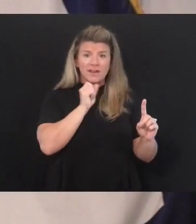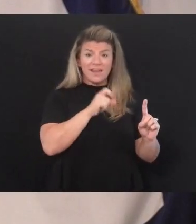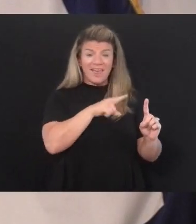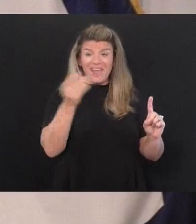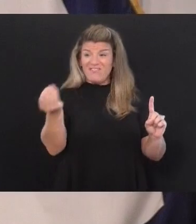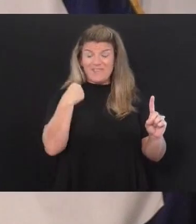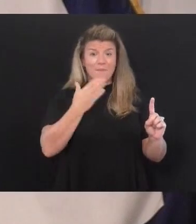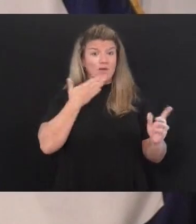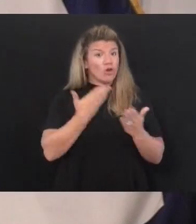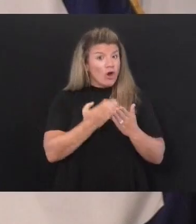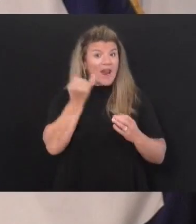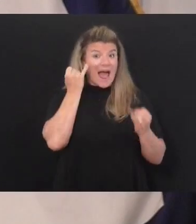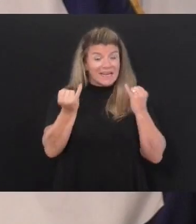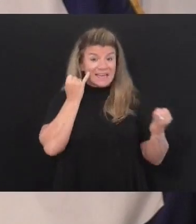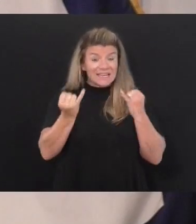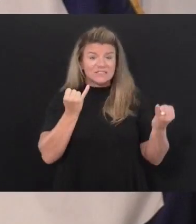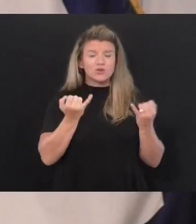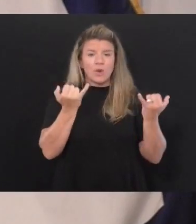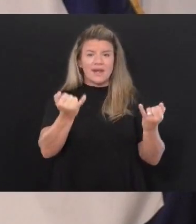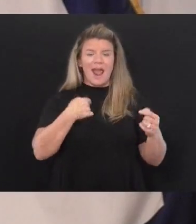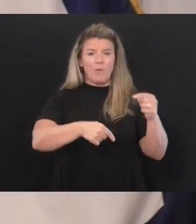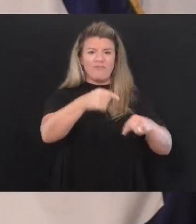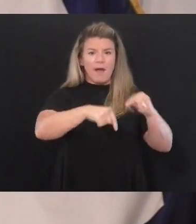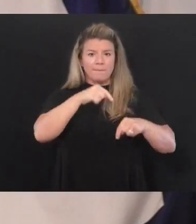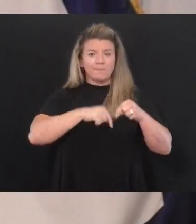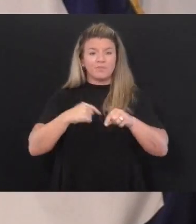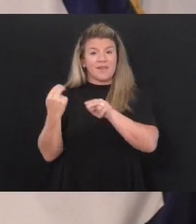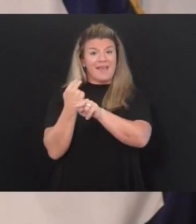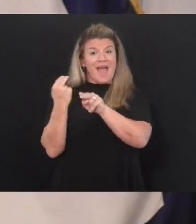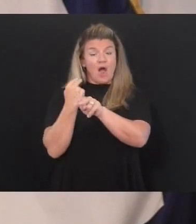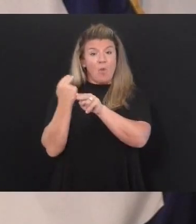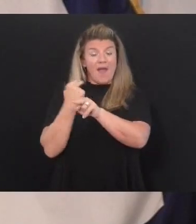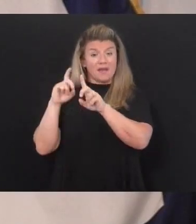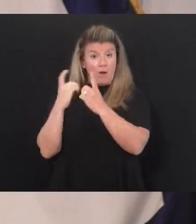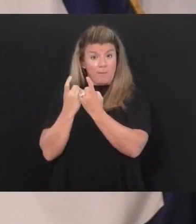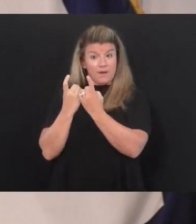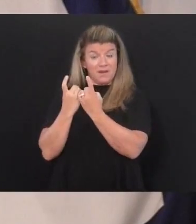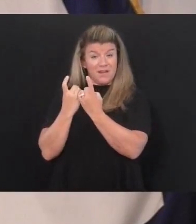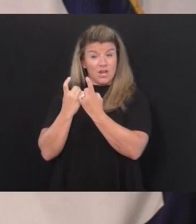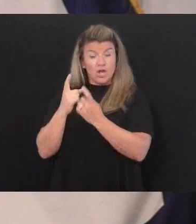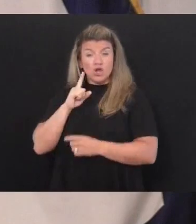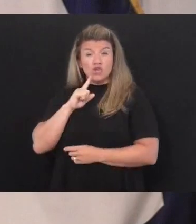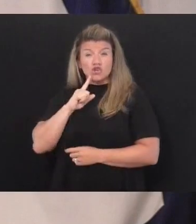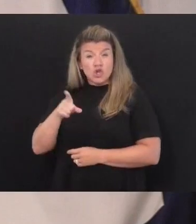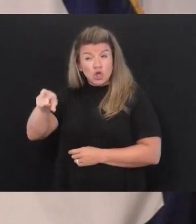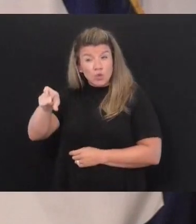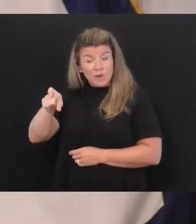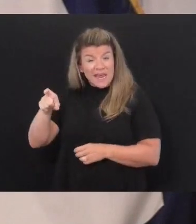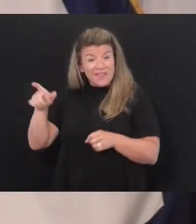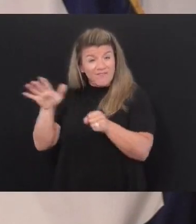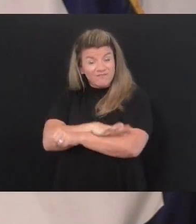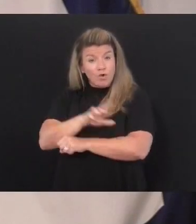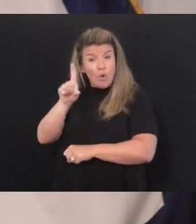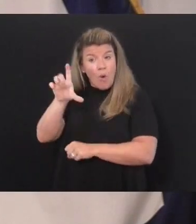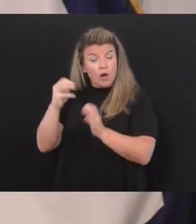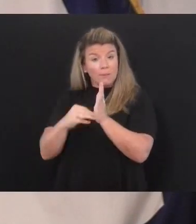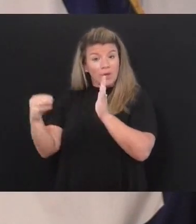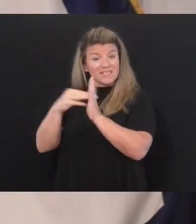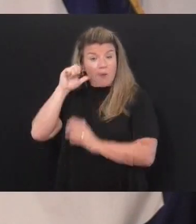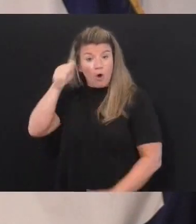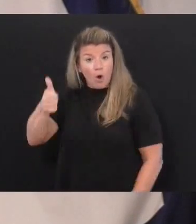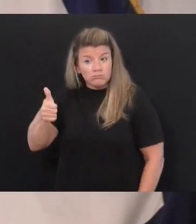second highest in the United States. Our hospitals are still in great shape. We only